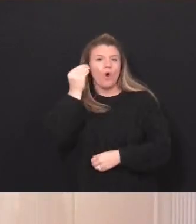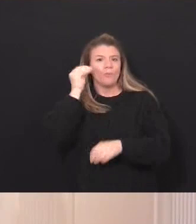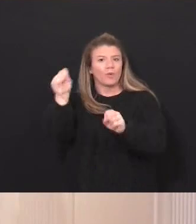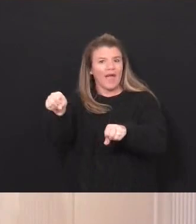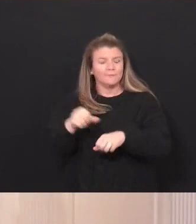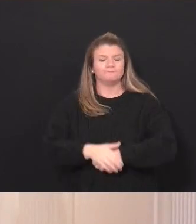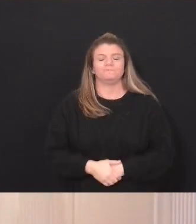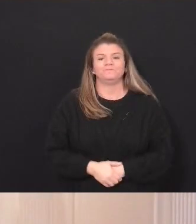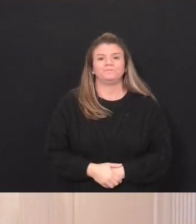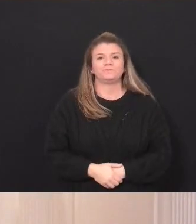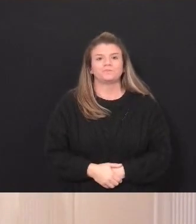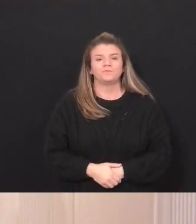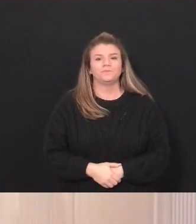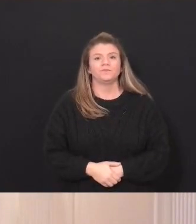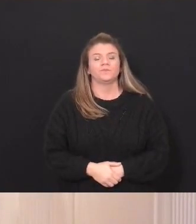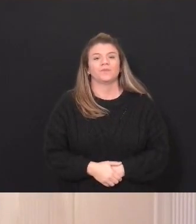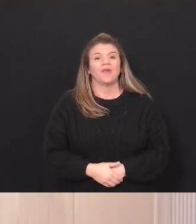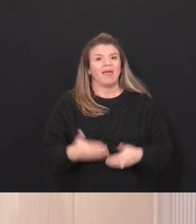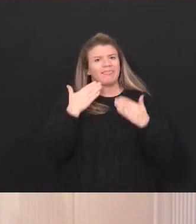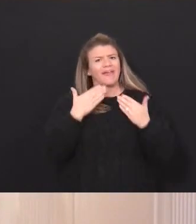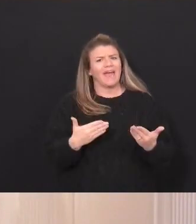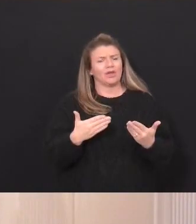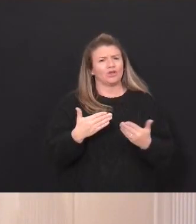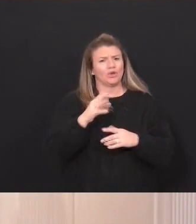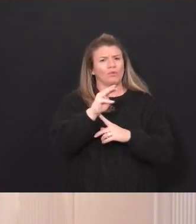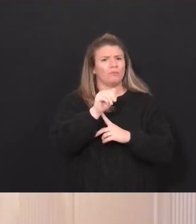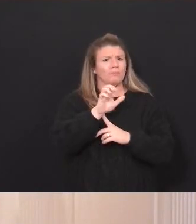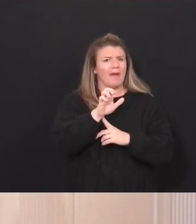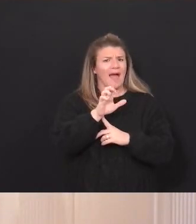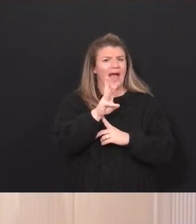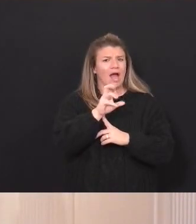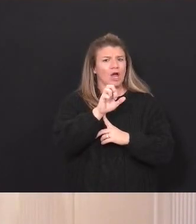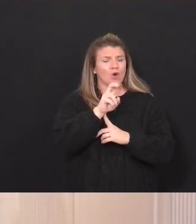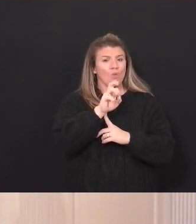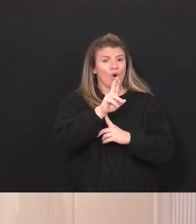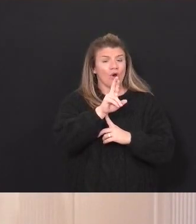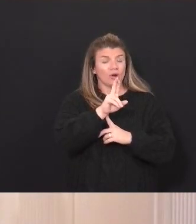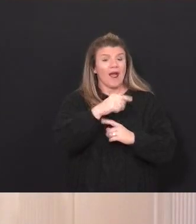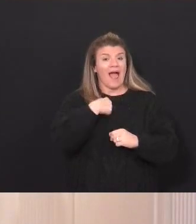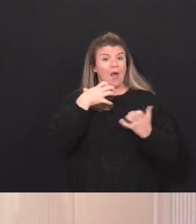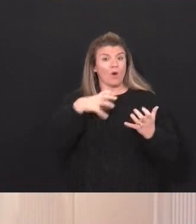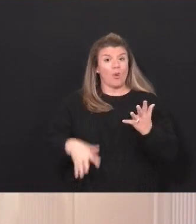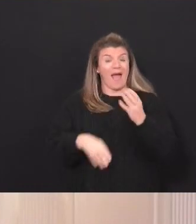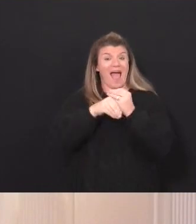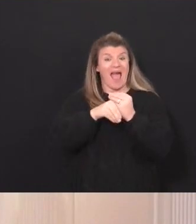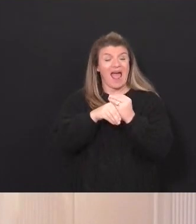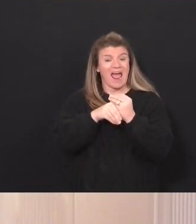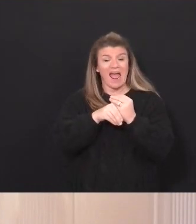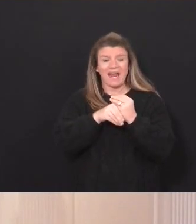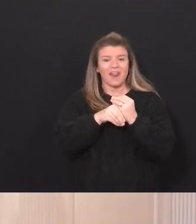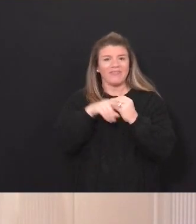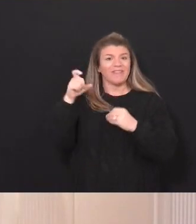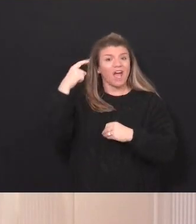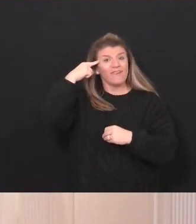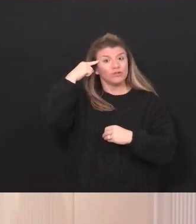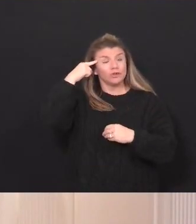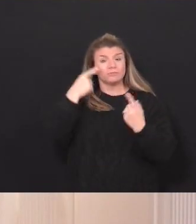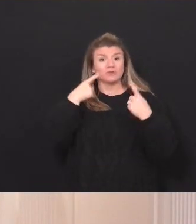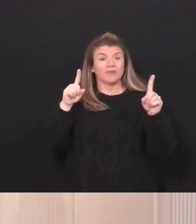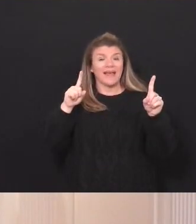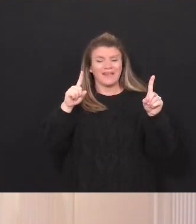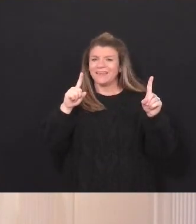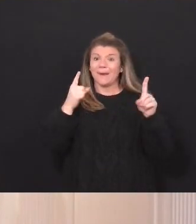much, Secretary of State Warner. I would add that the governor's declaration is really focused on protecting the health